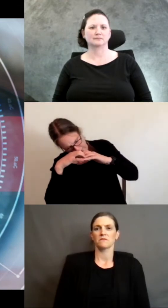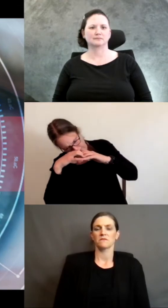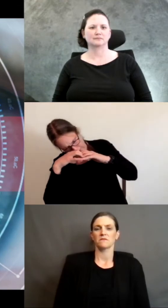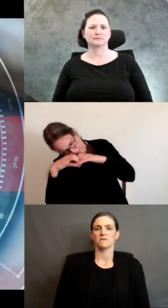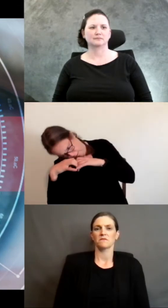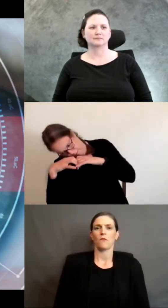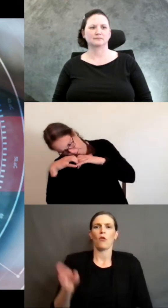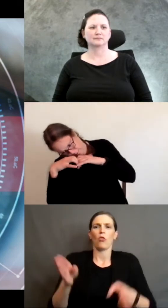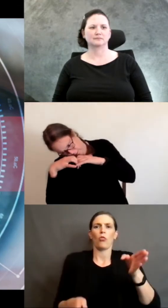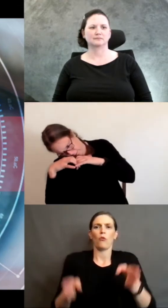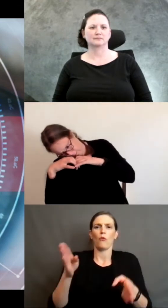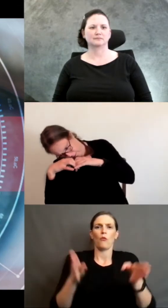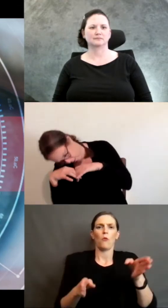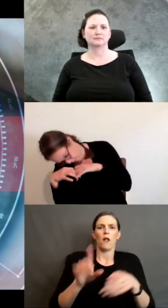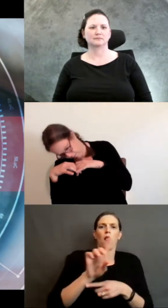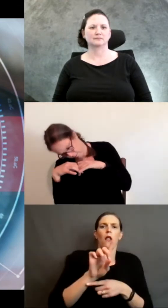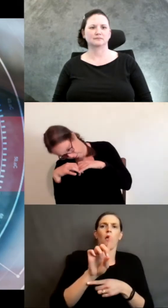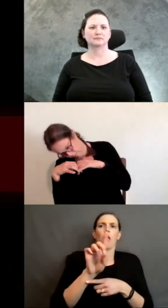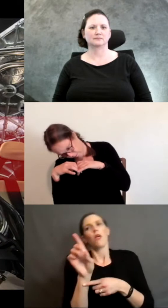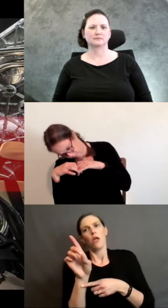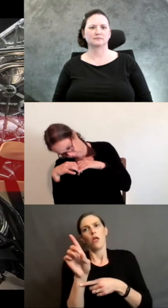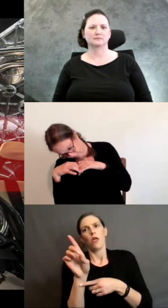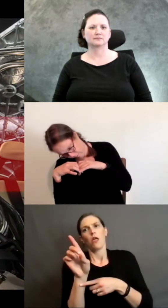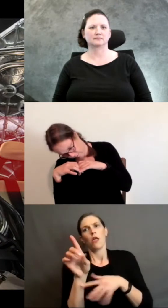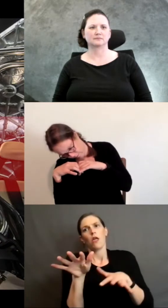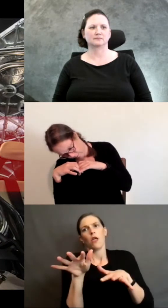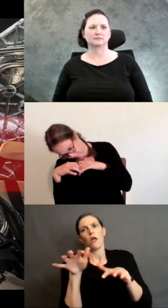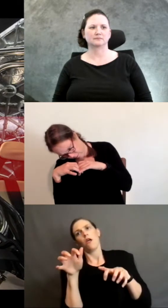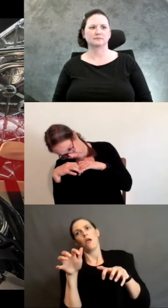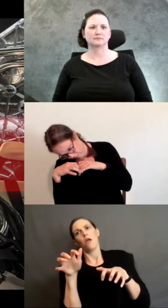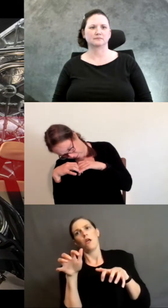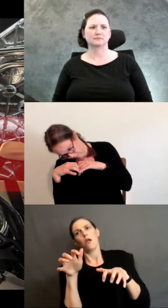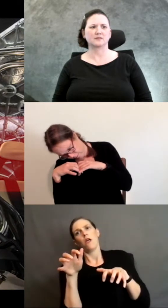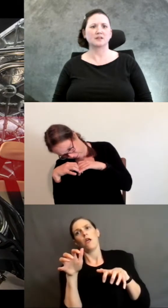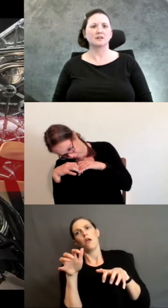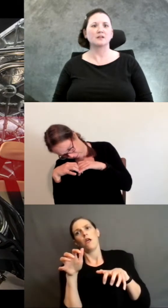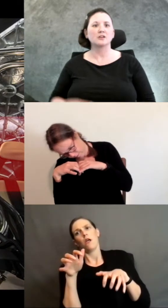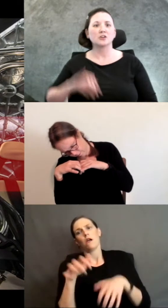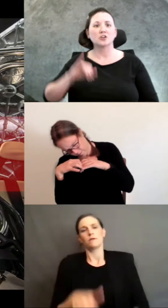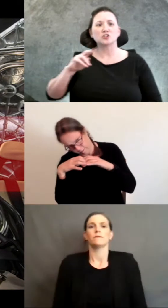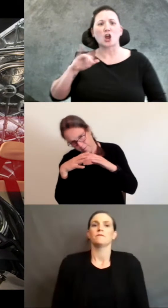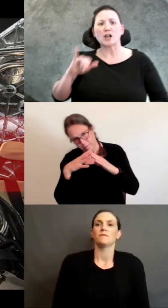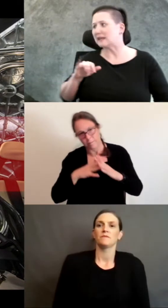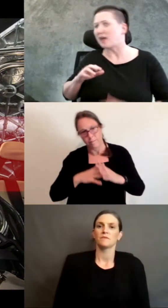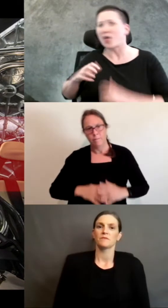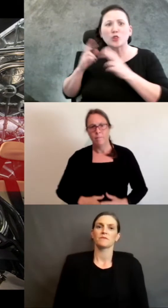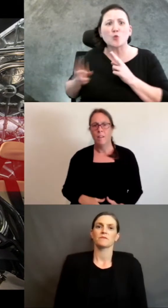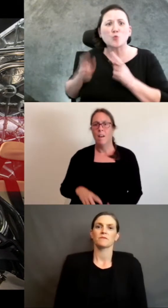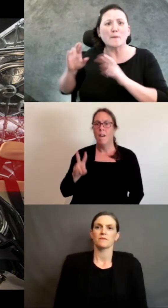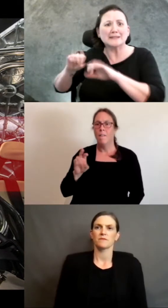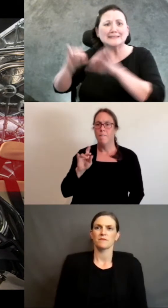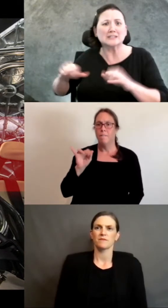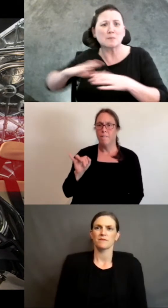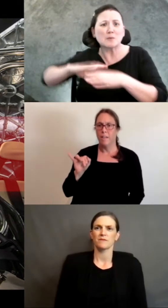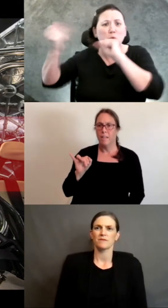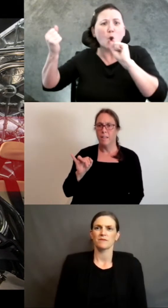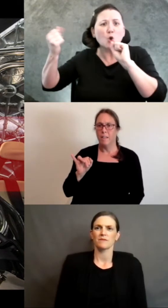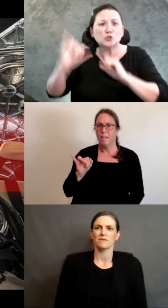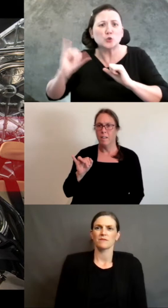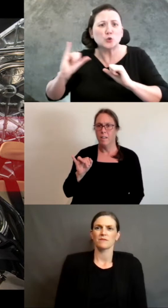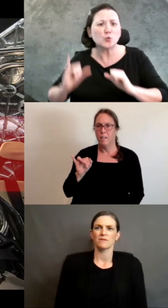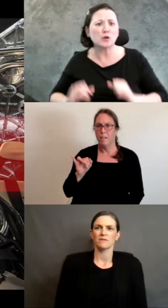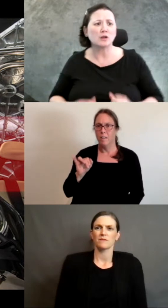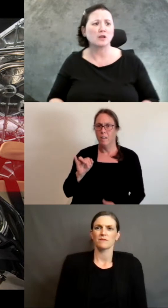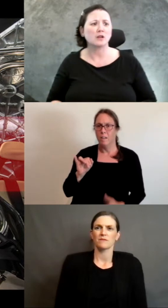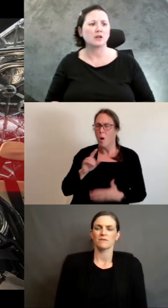The robot tilts to one side and freezes. The robot systems are jammed too. What kind of sick joke is this?